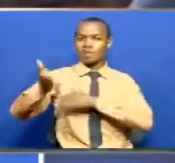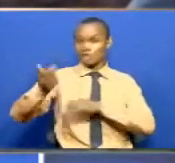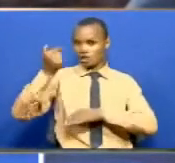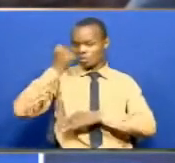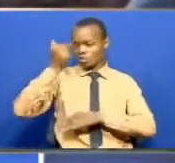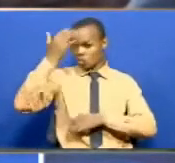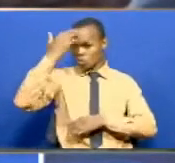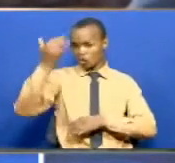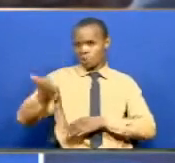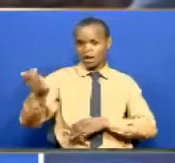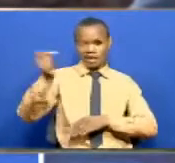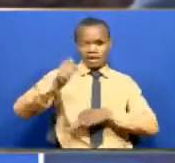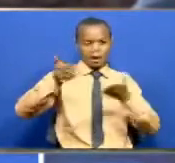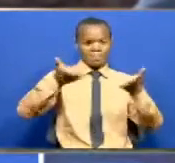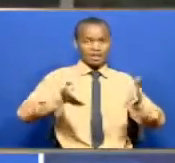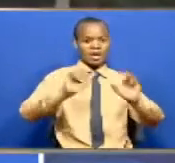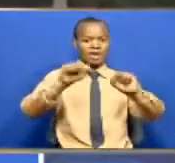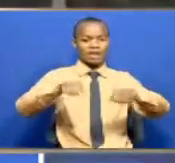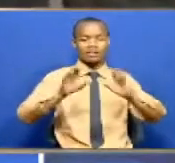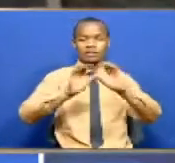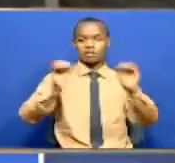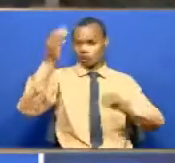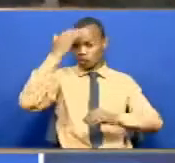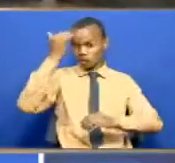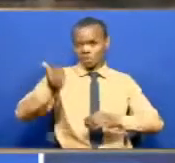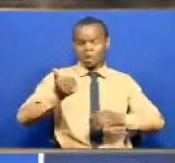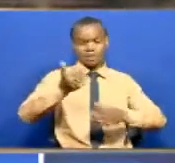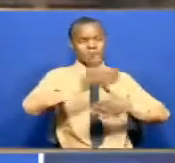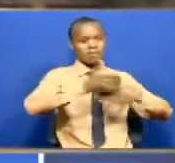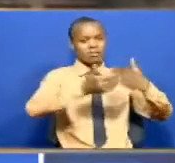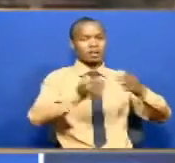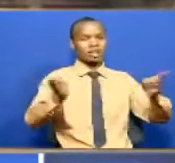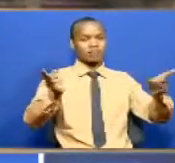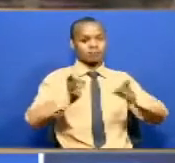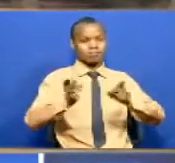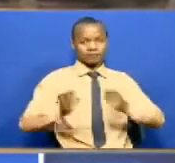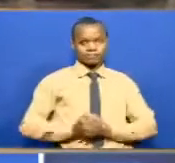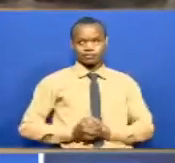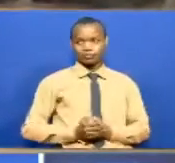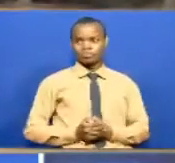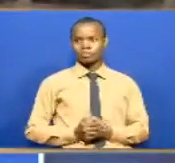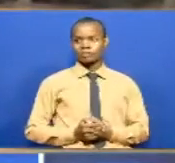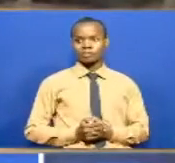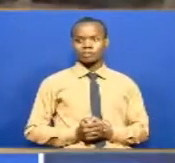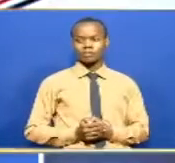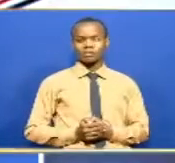have them here because of the space. For Channel One News, I'm Ben Troenjure.